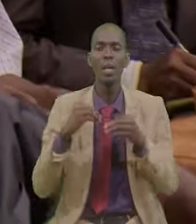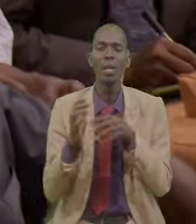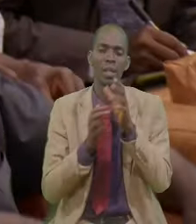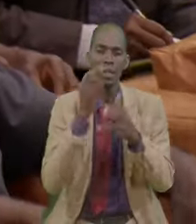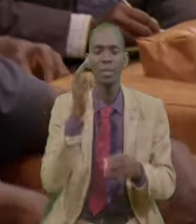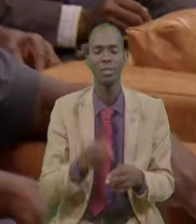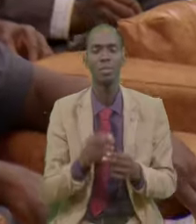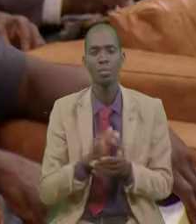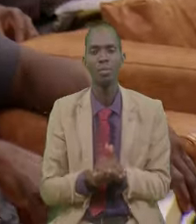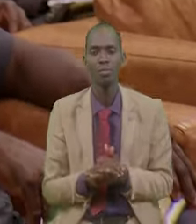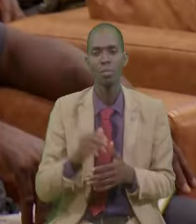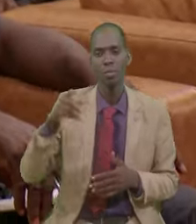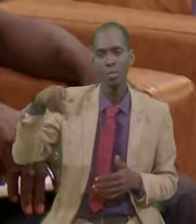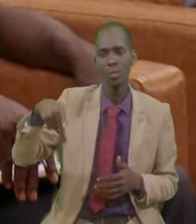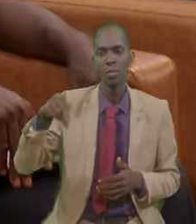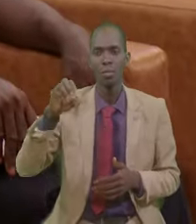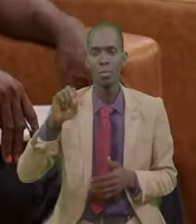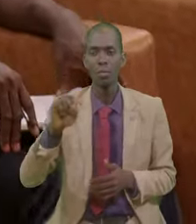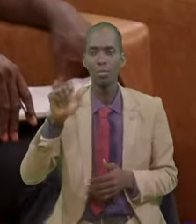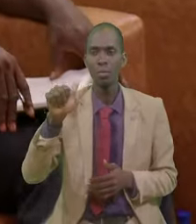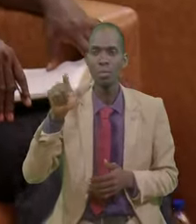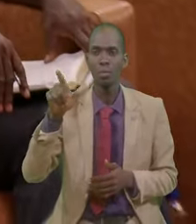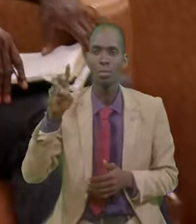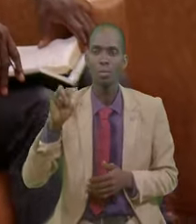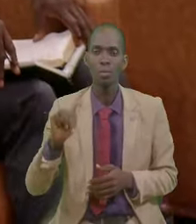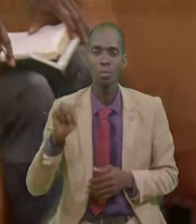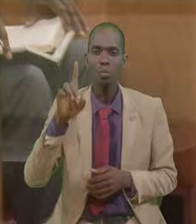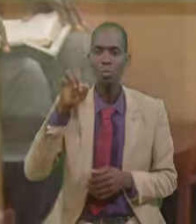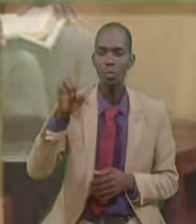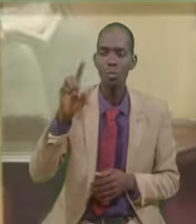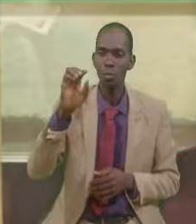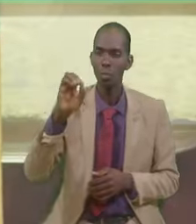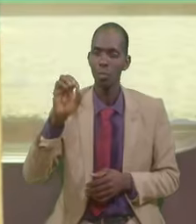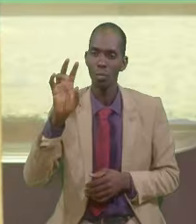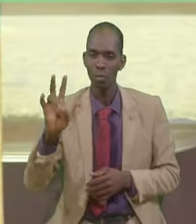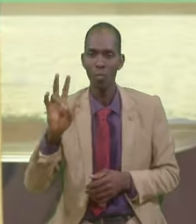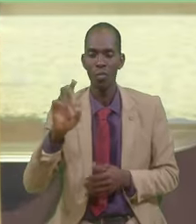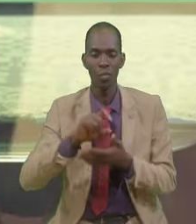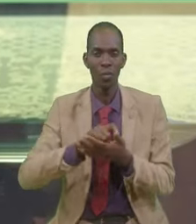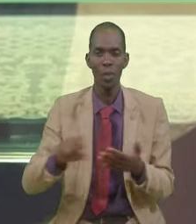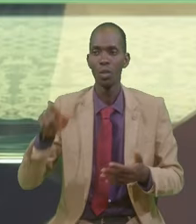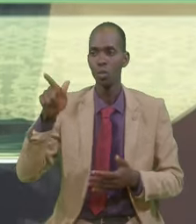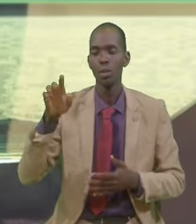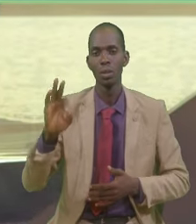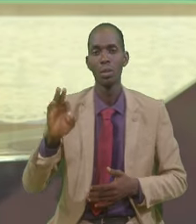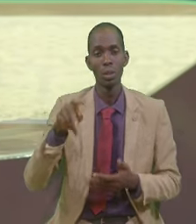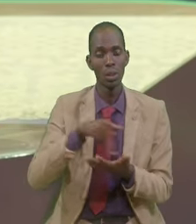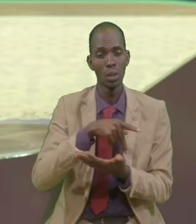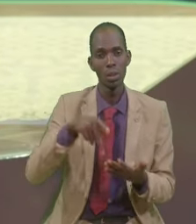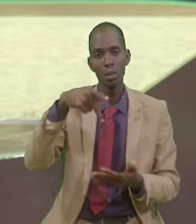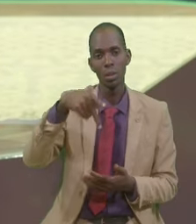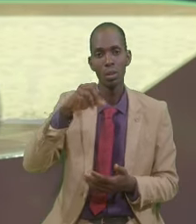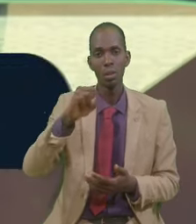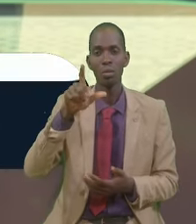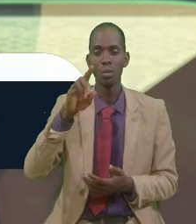name. Psalm 107, Psalm 107. I'm reading from verse 29. Psalm